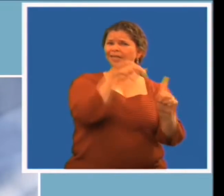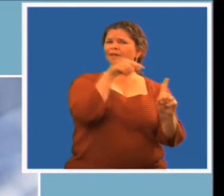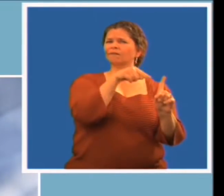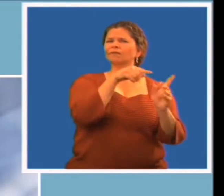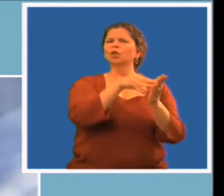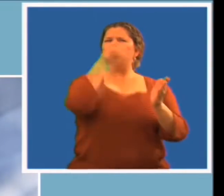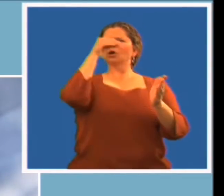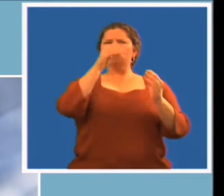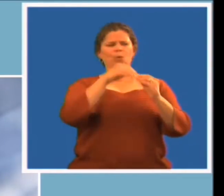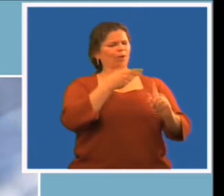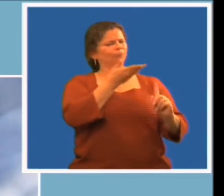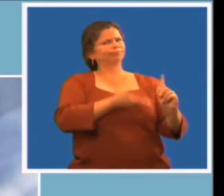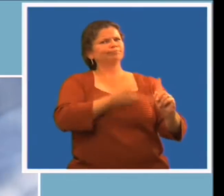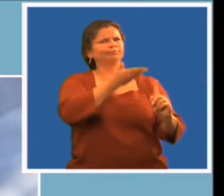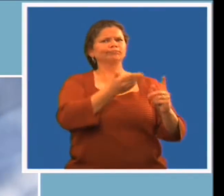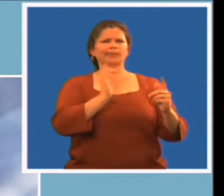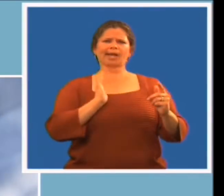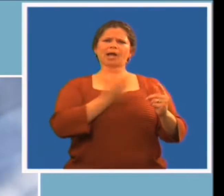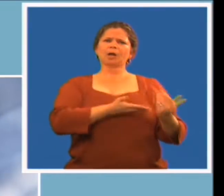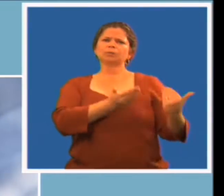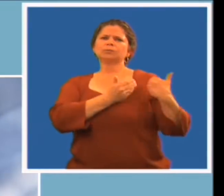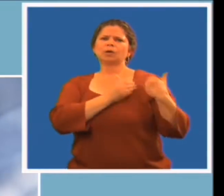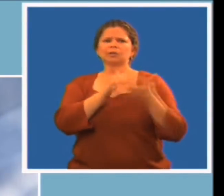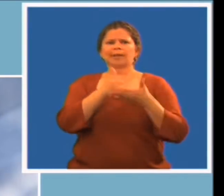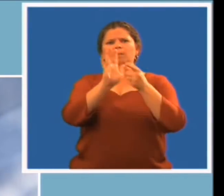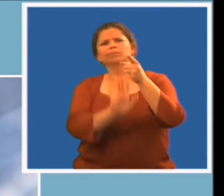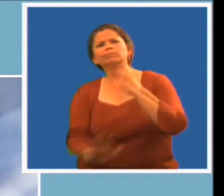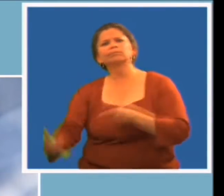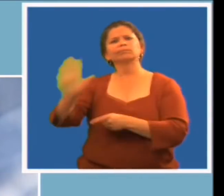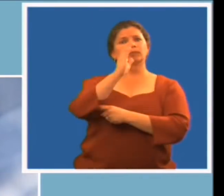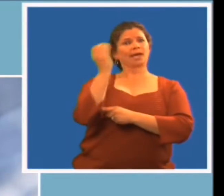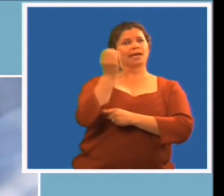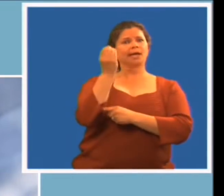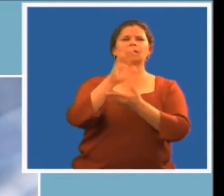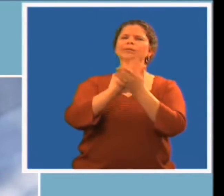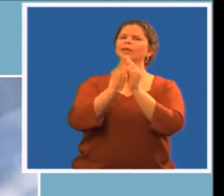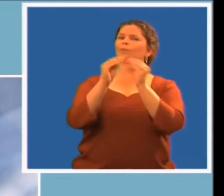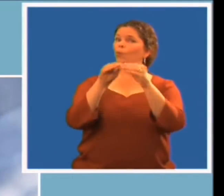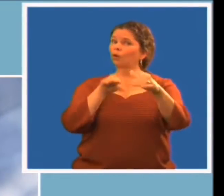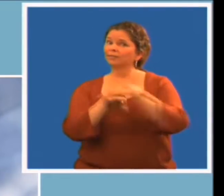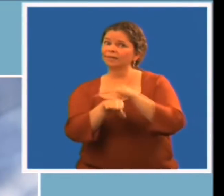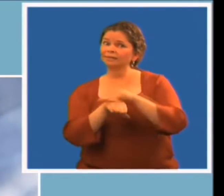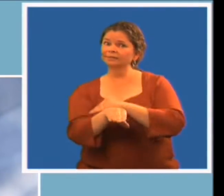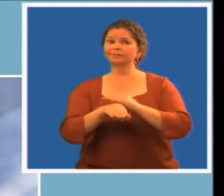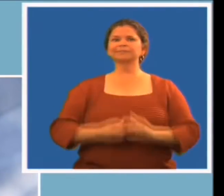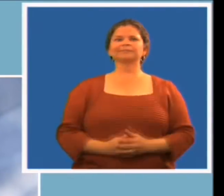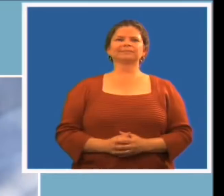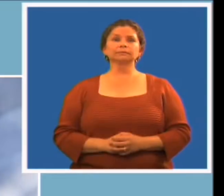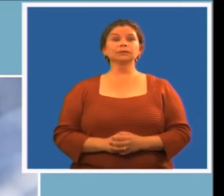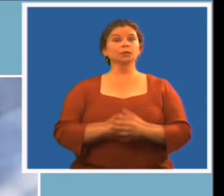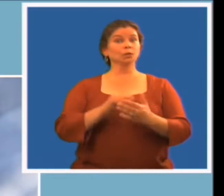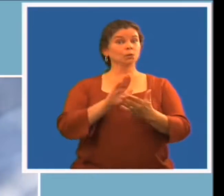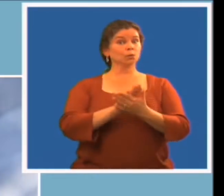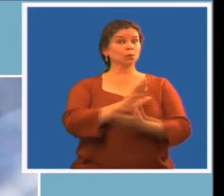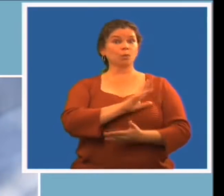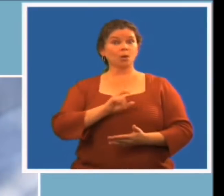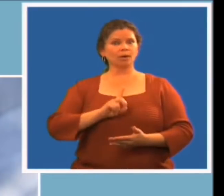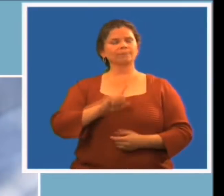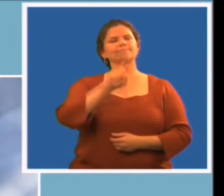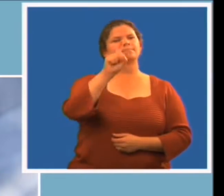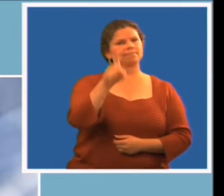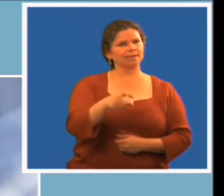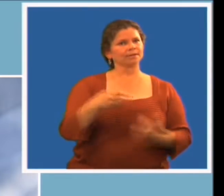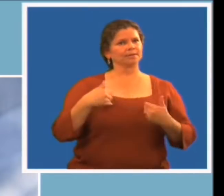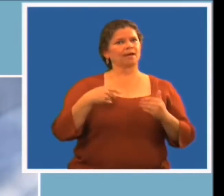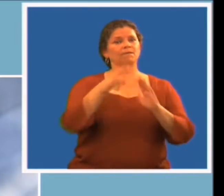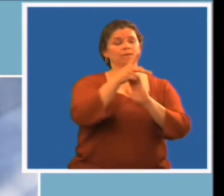the requirements in an ongoing fashion. Let's study the standard itself to learn more about the role we can play